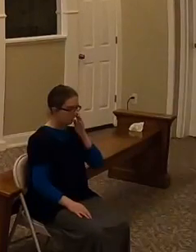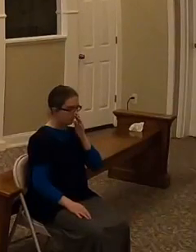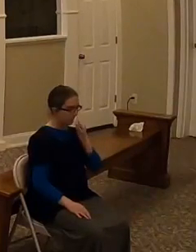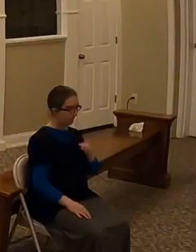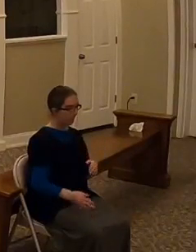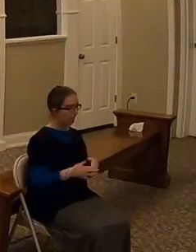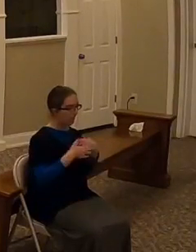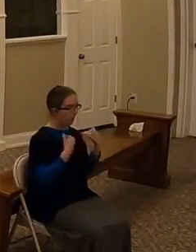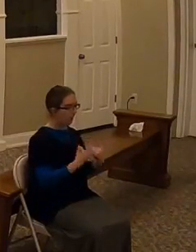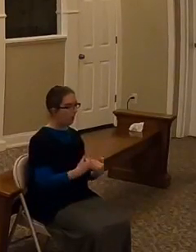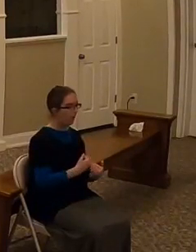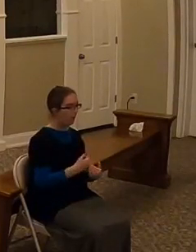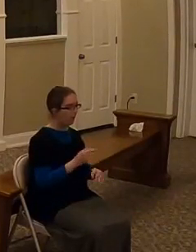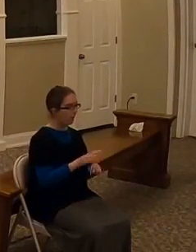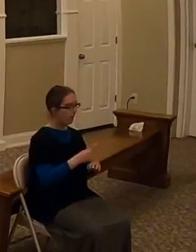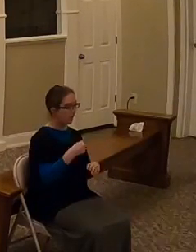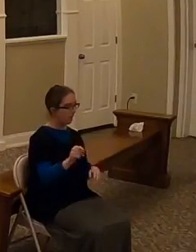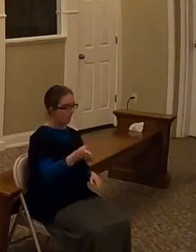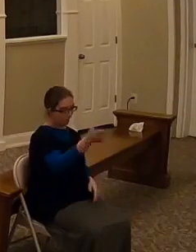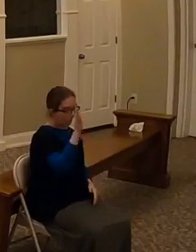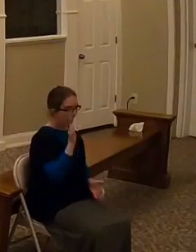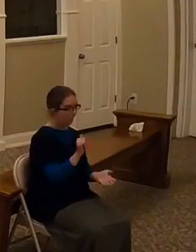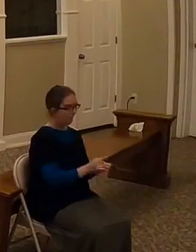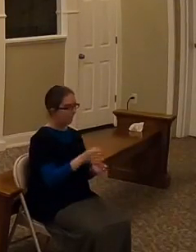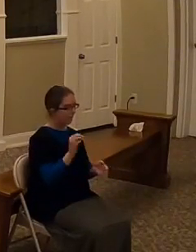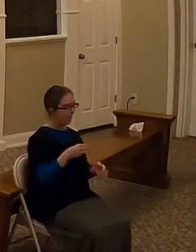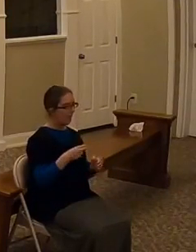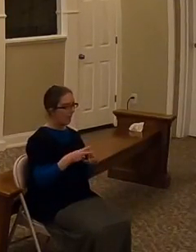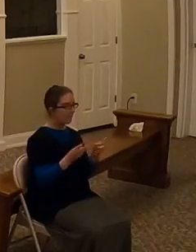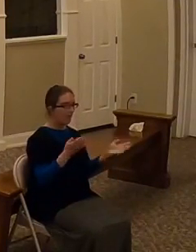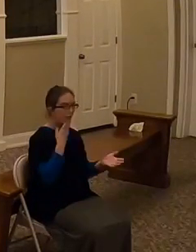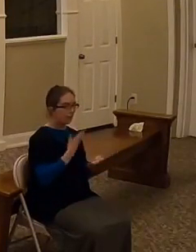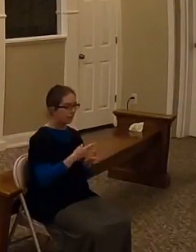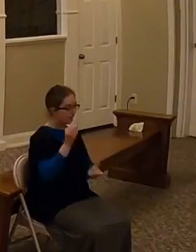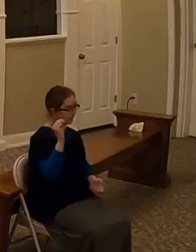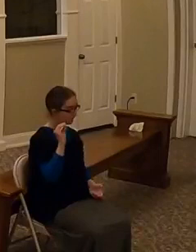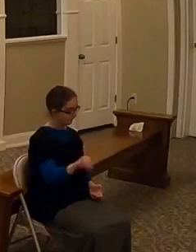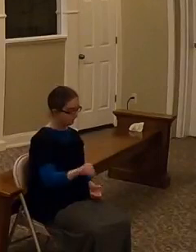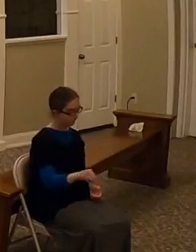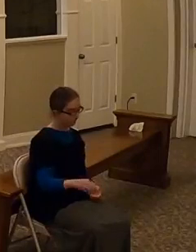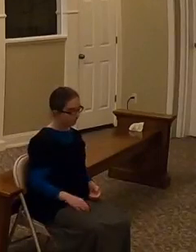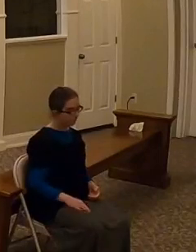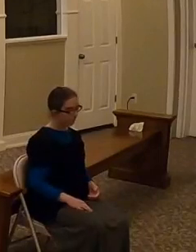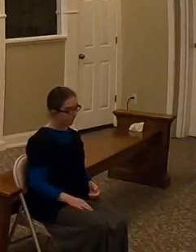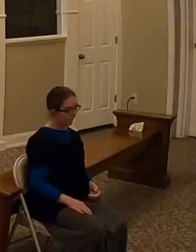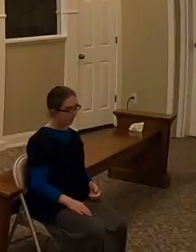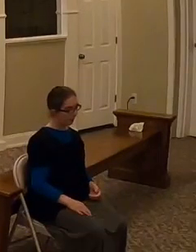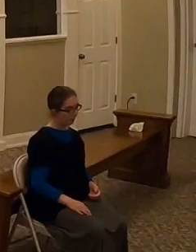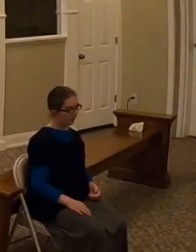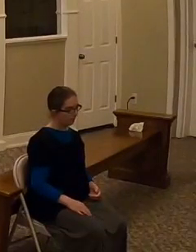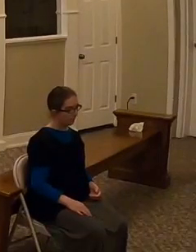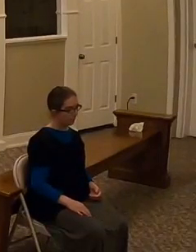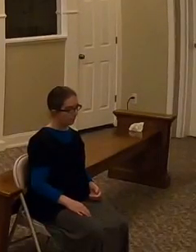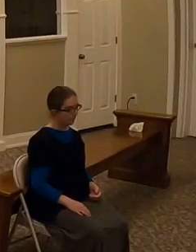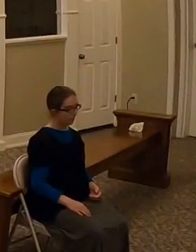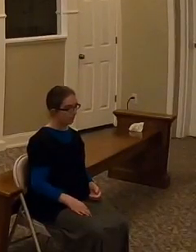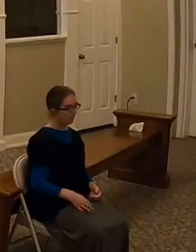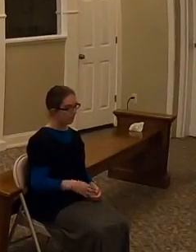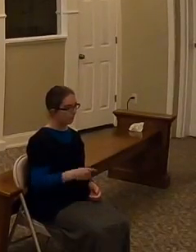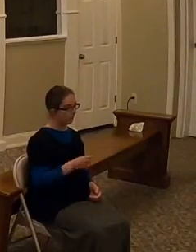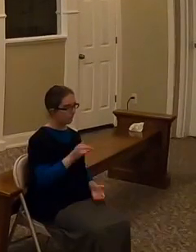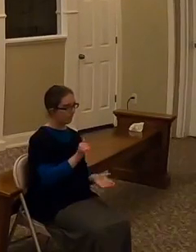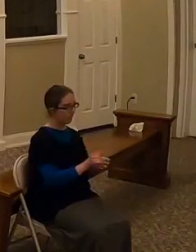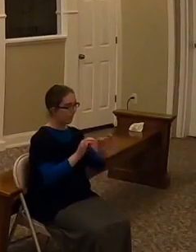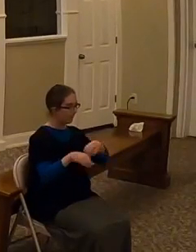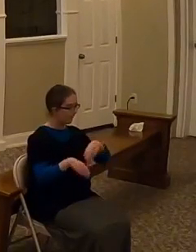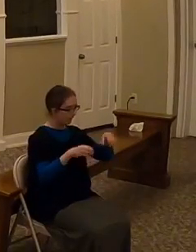So if my heart is fixed on the God that's fixed, then I'm pretty well fixed. Hallelujah. Amen. And you know